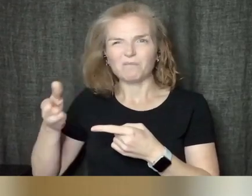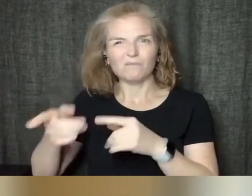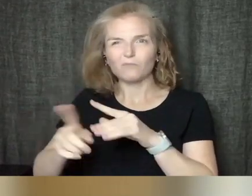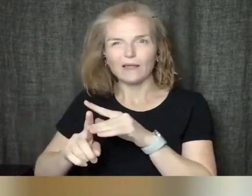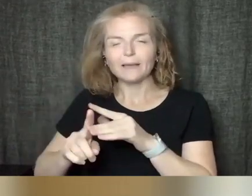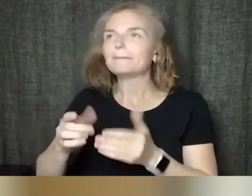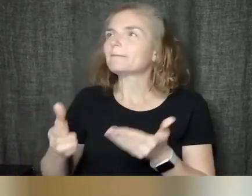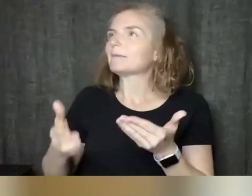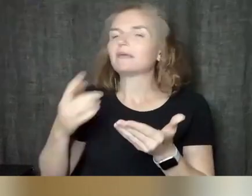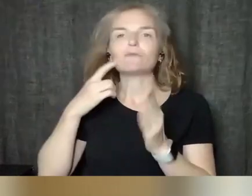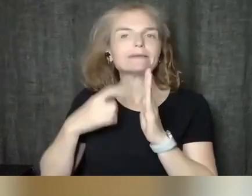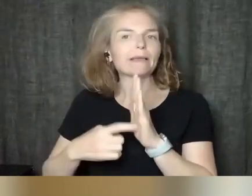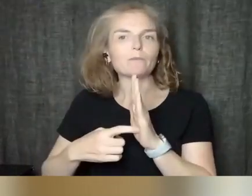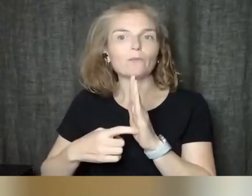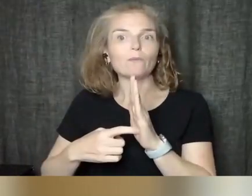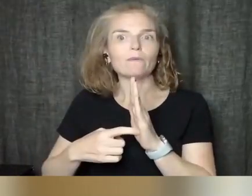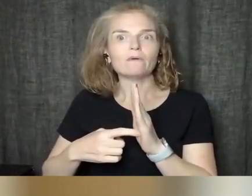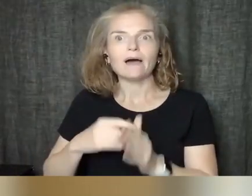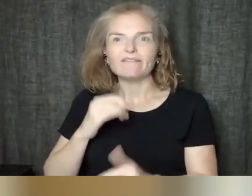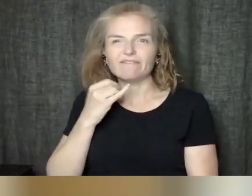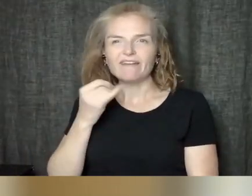of envy.